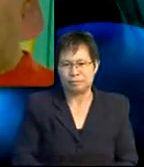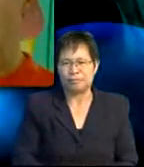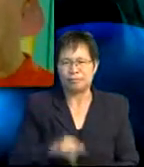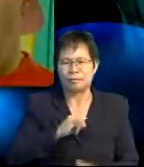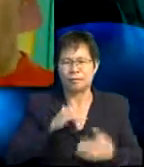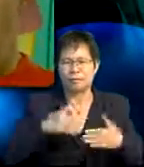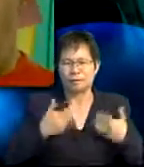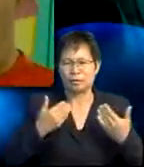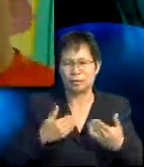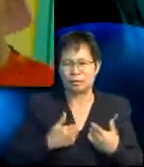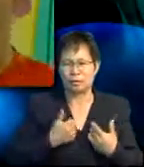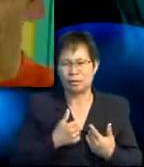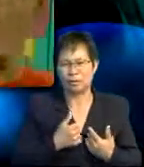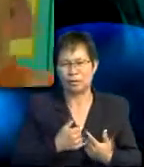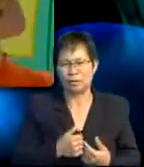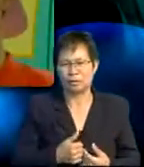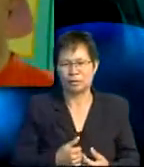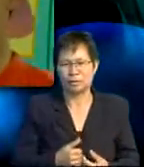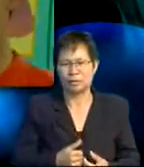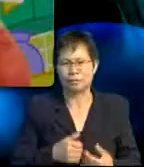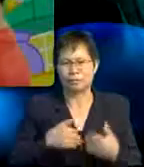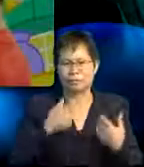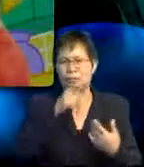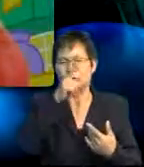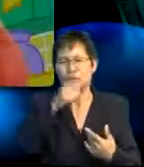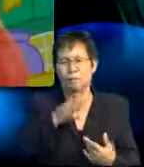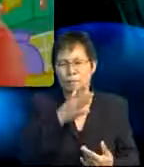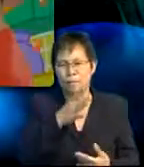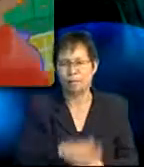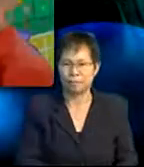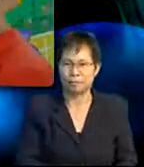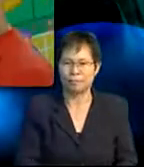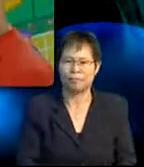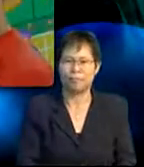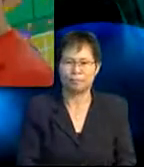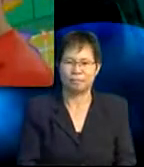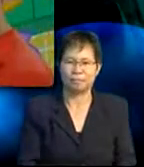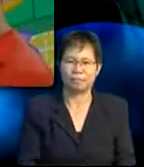I'm glad you're not my real Mum.